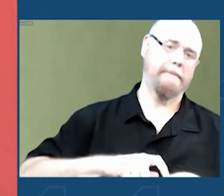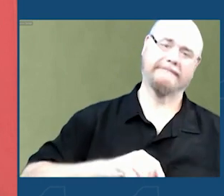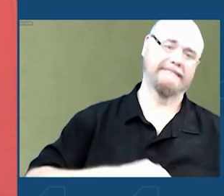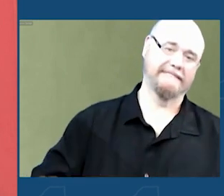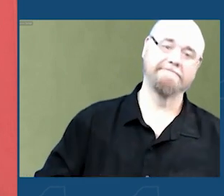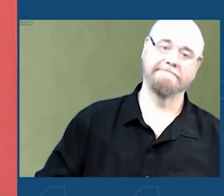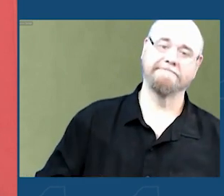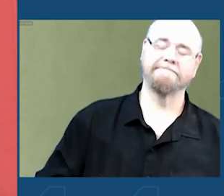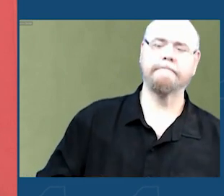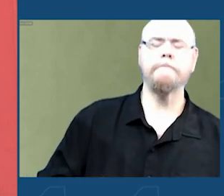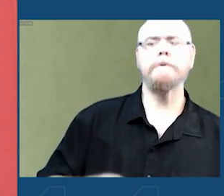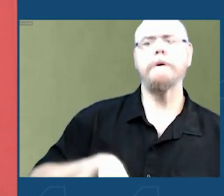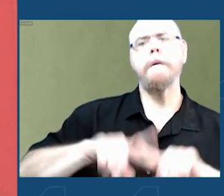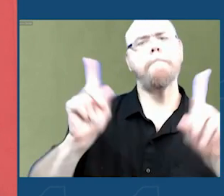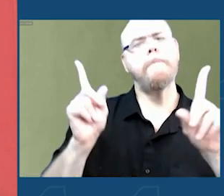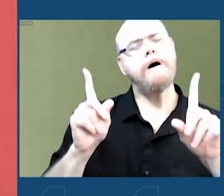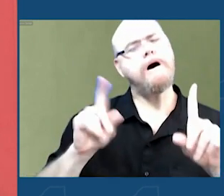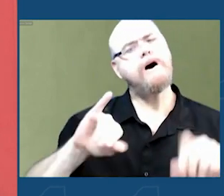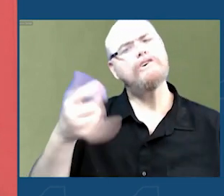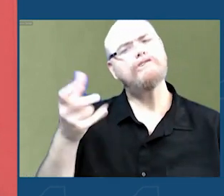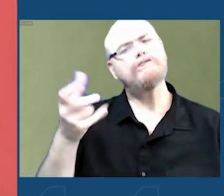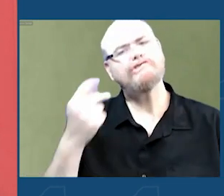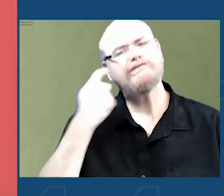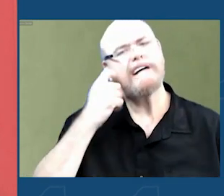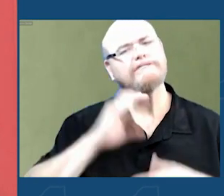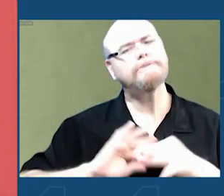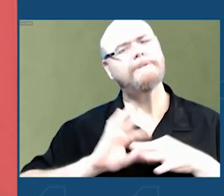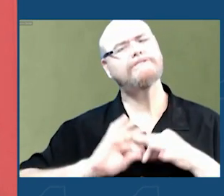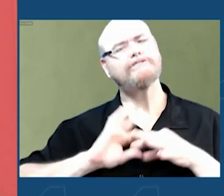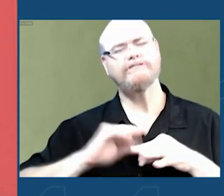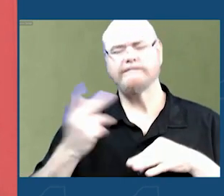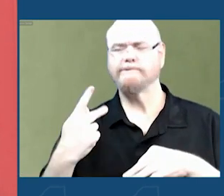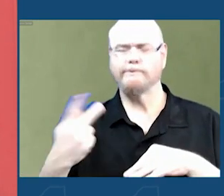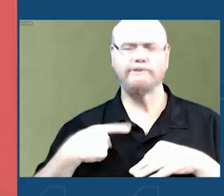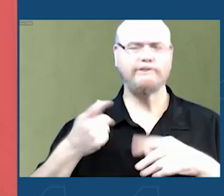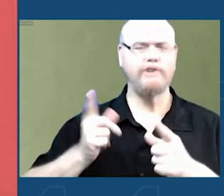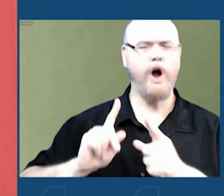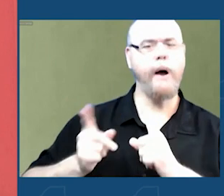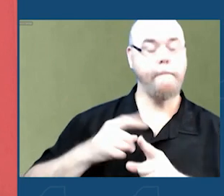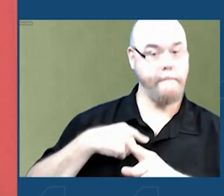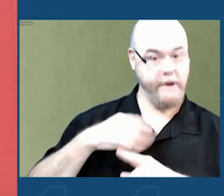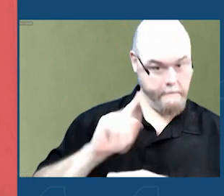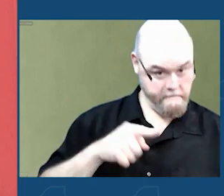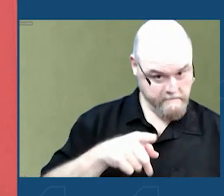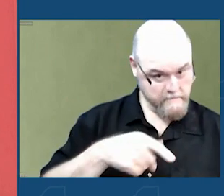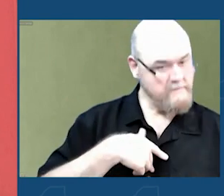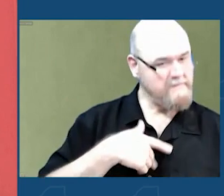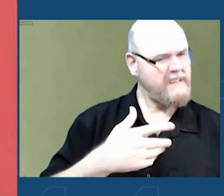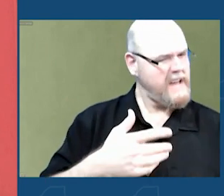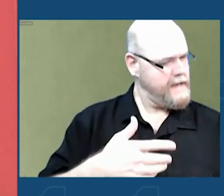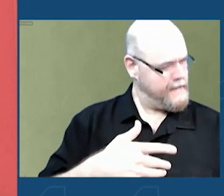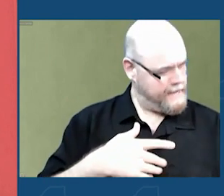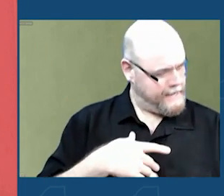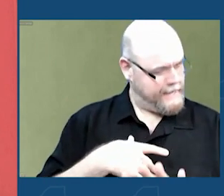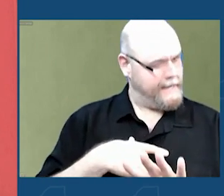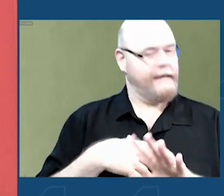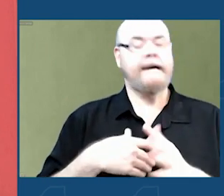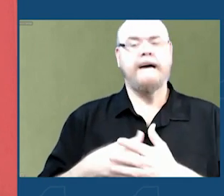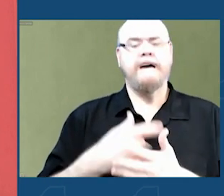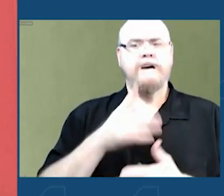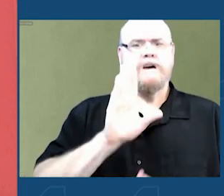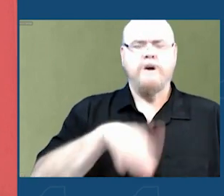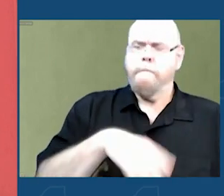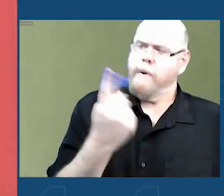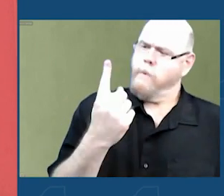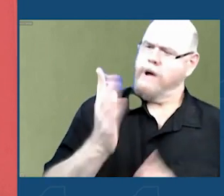But John had just mentioned that we were talking together, and I don't know if you appreciate this, but there is a city about 10